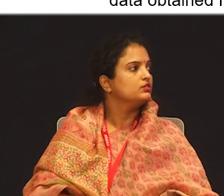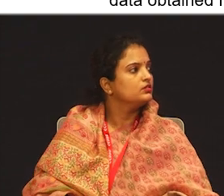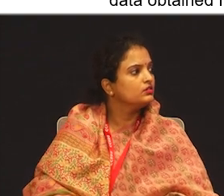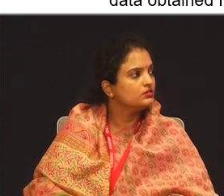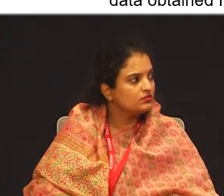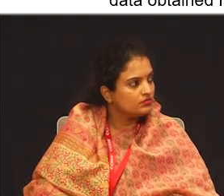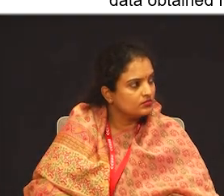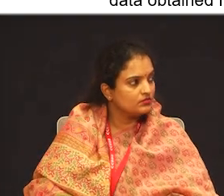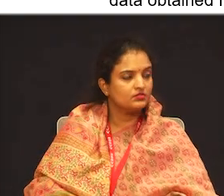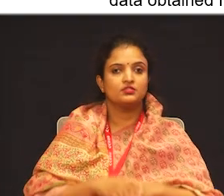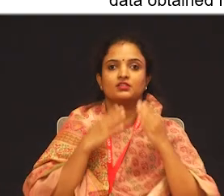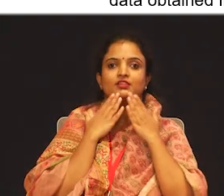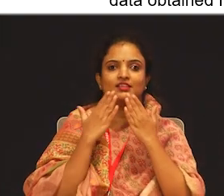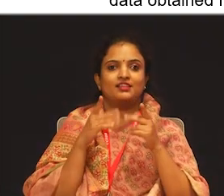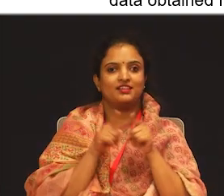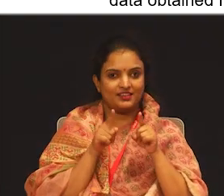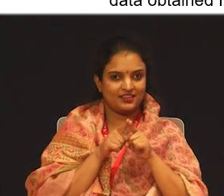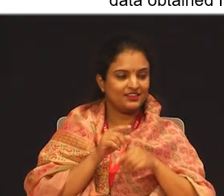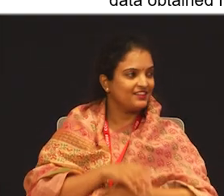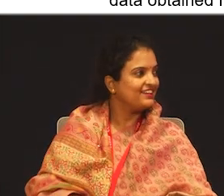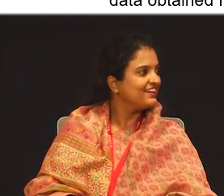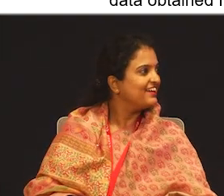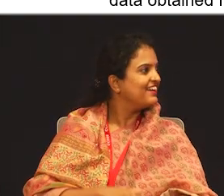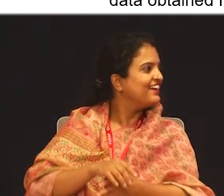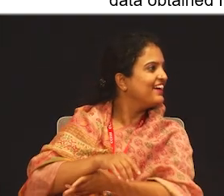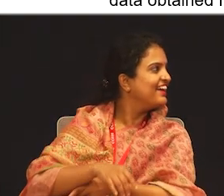Thank you. I was waiting for this appreciation.